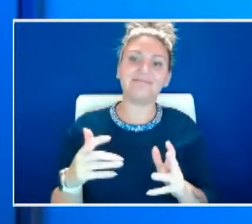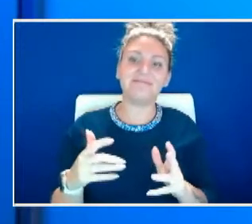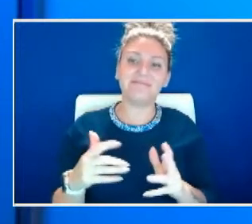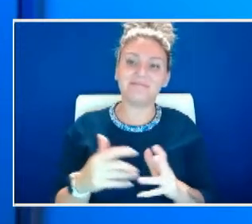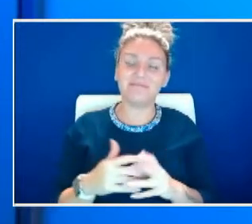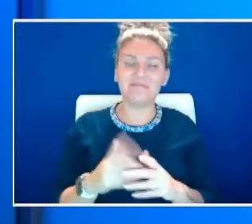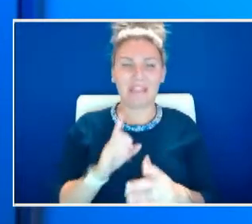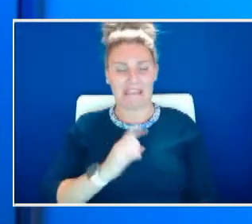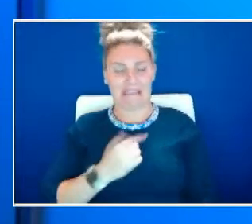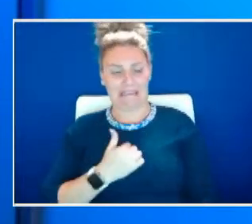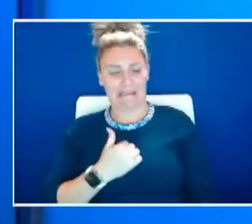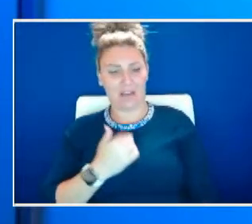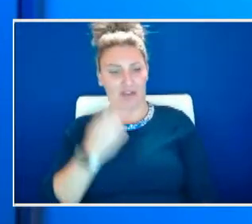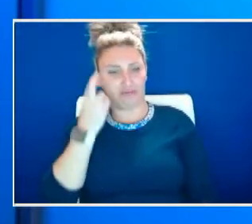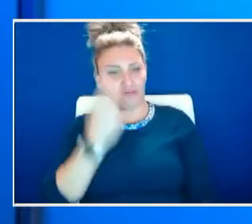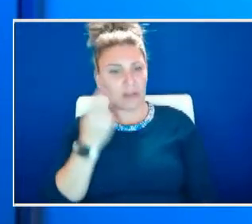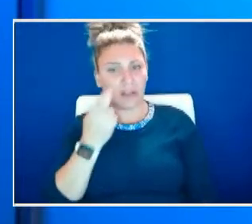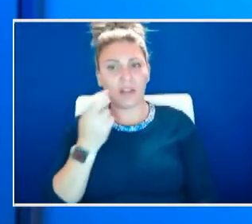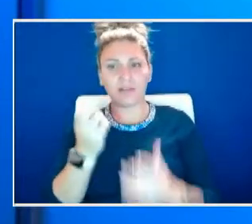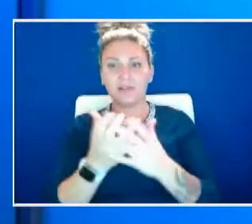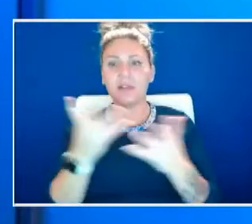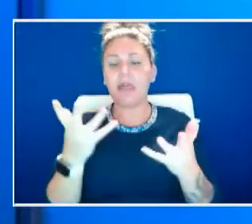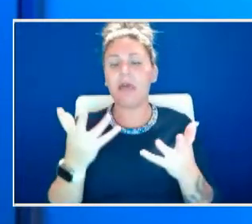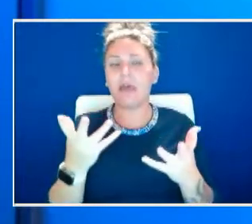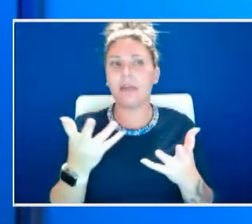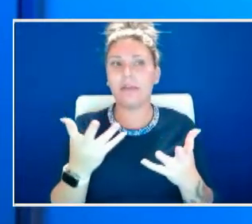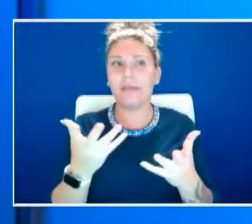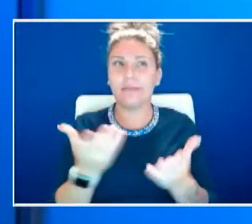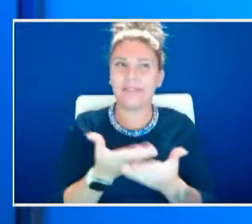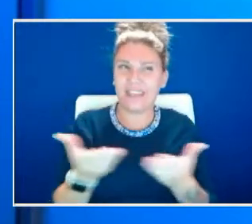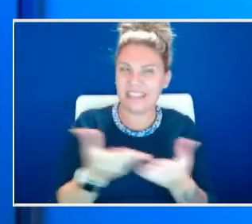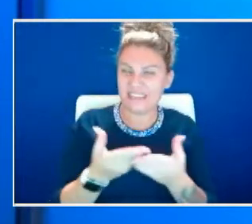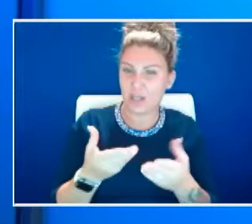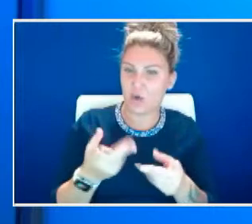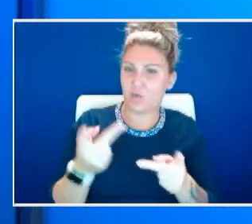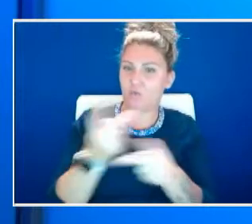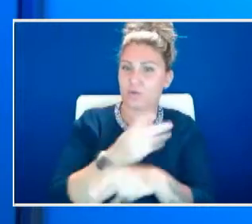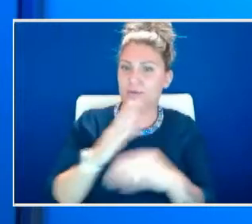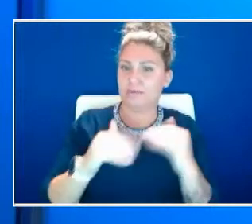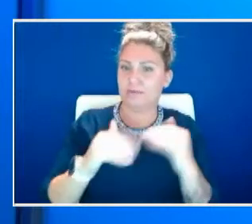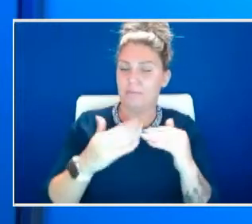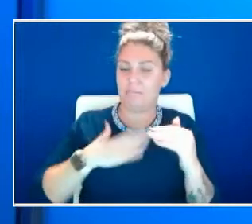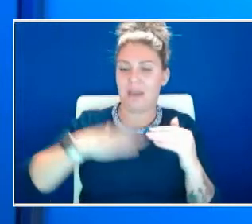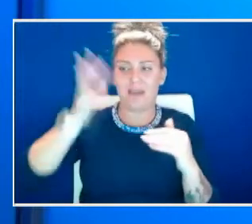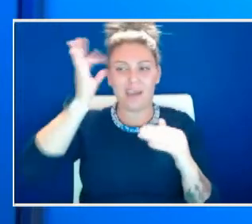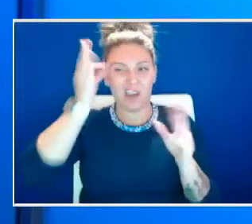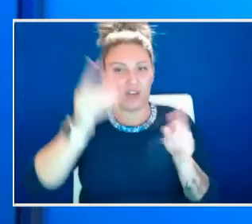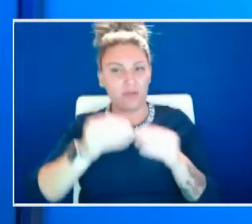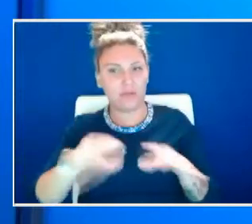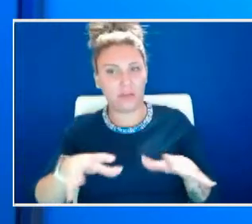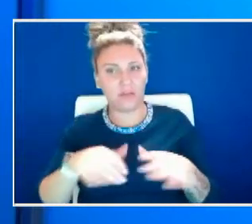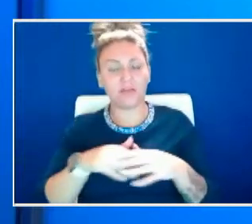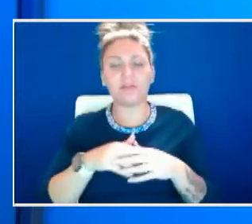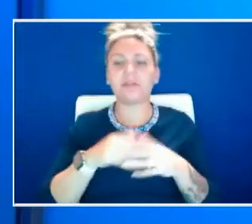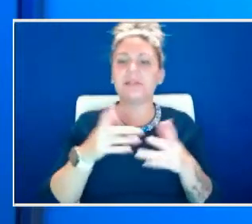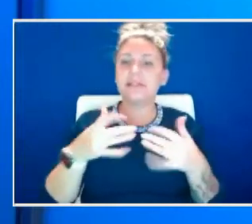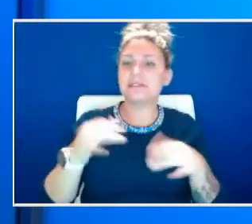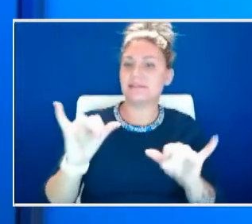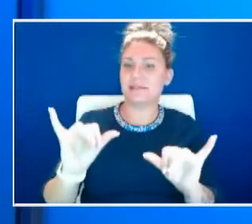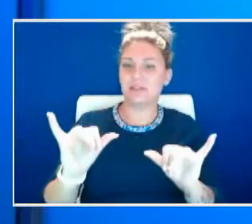realized there's things a lot worse than losing your hair, and to be able to